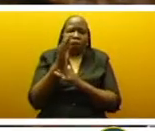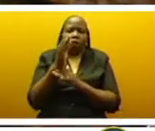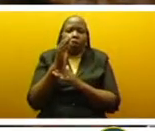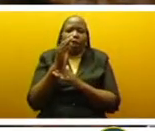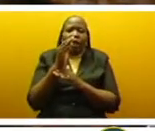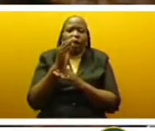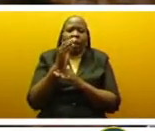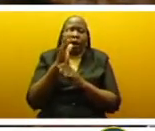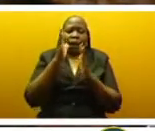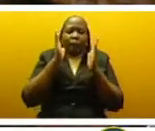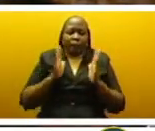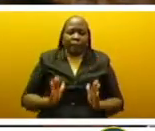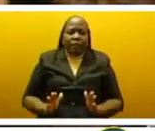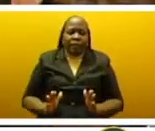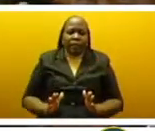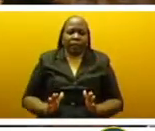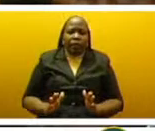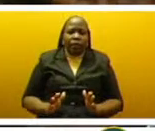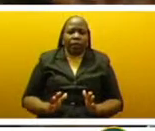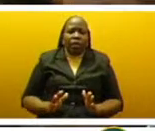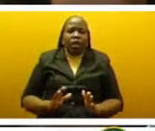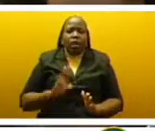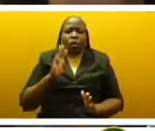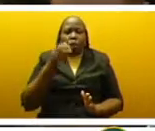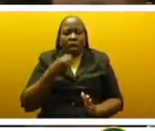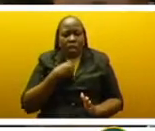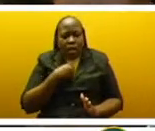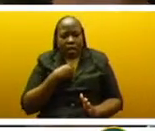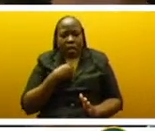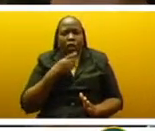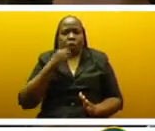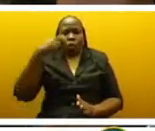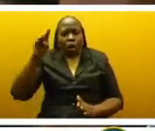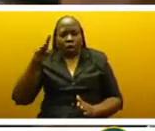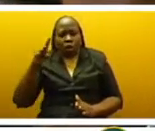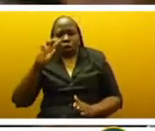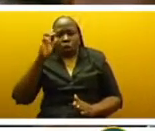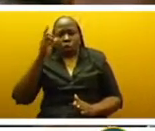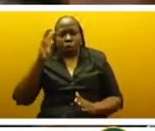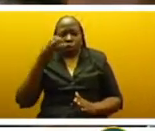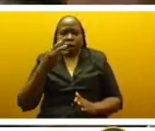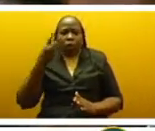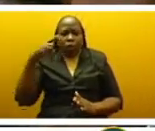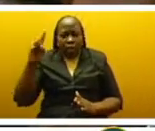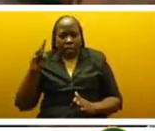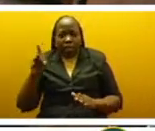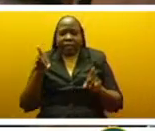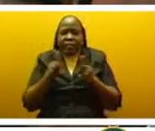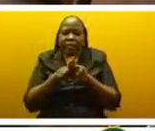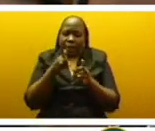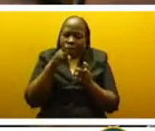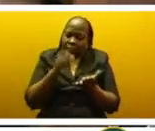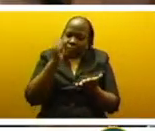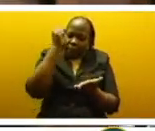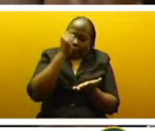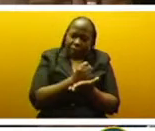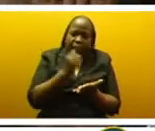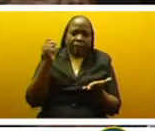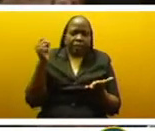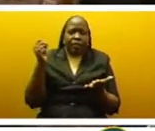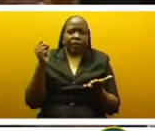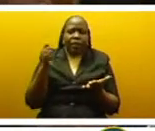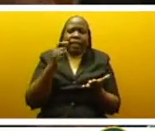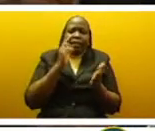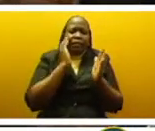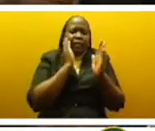the ones, the protagonists of We've Won, and that was in one of the affidavits. And these are the direct words that an